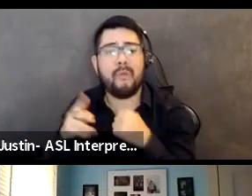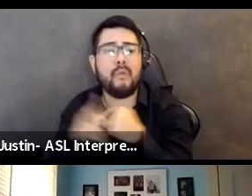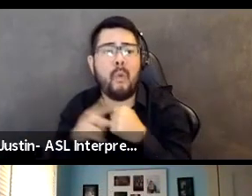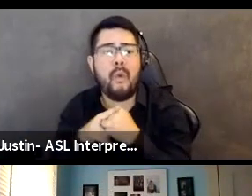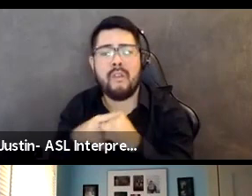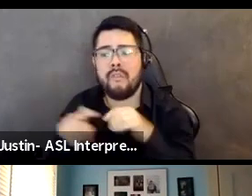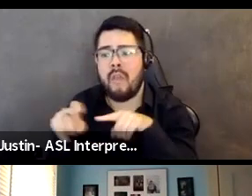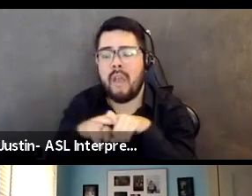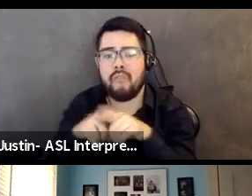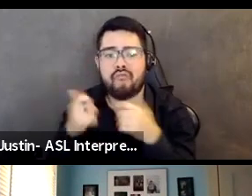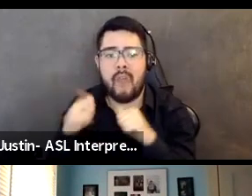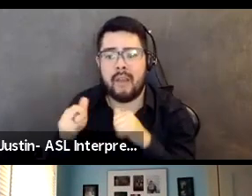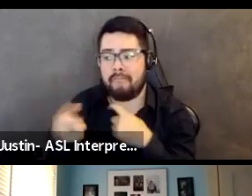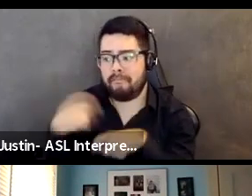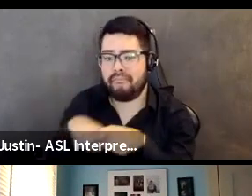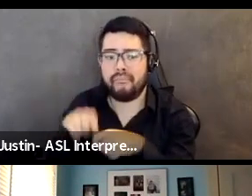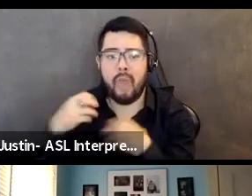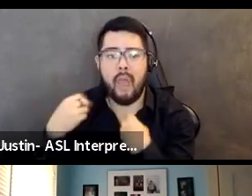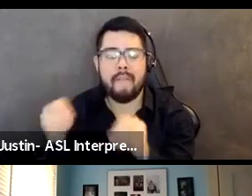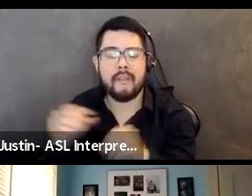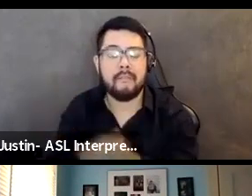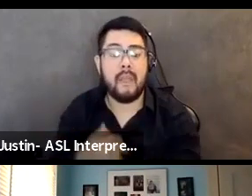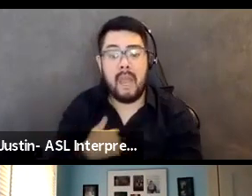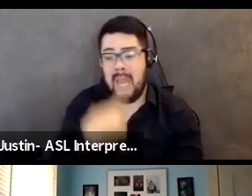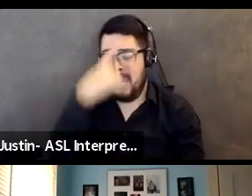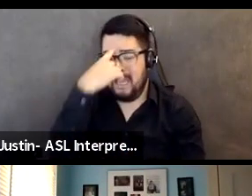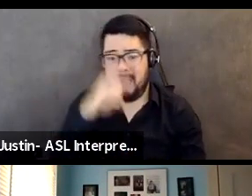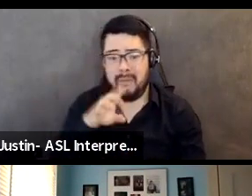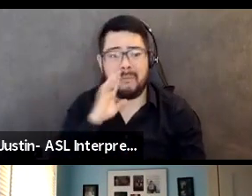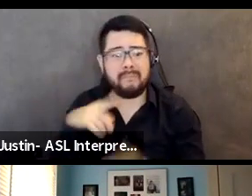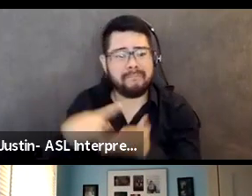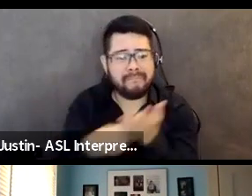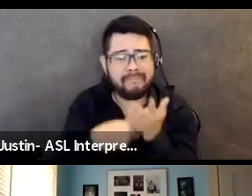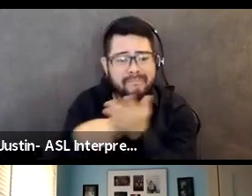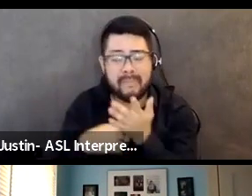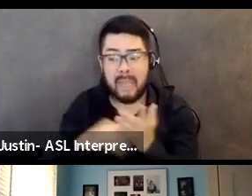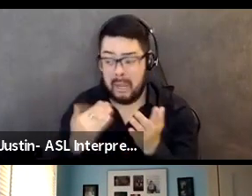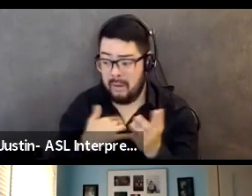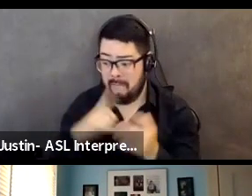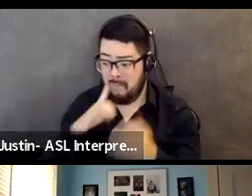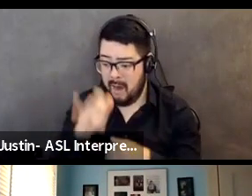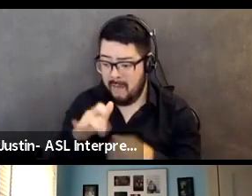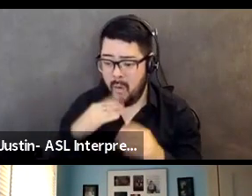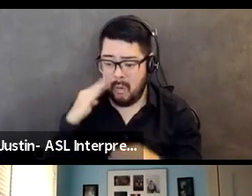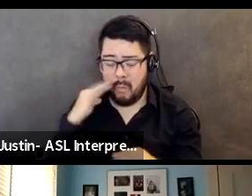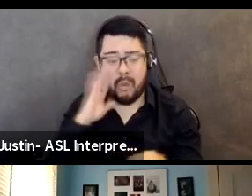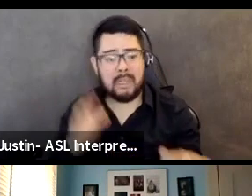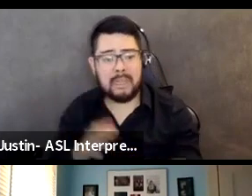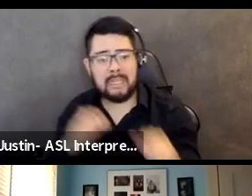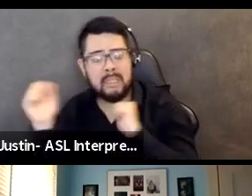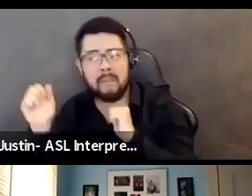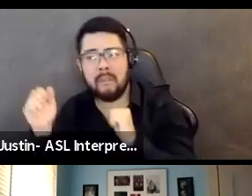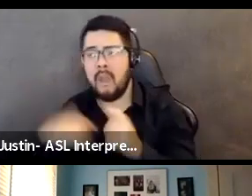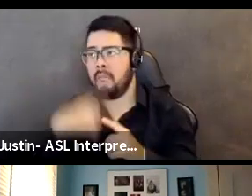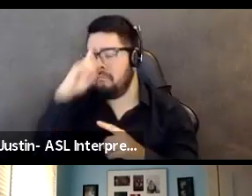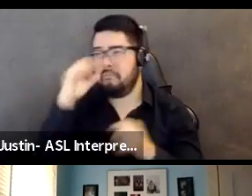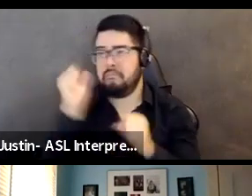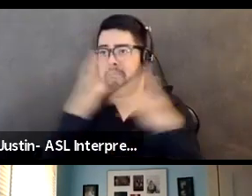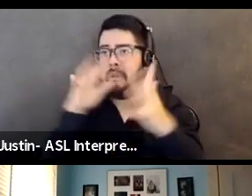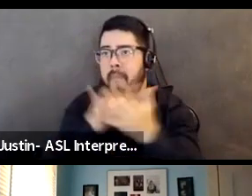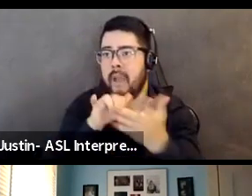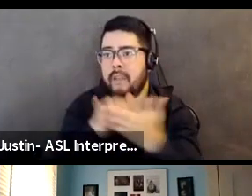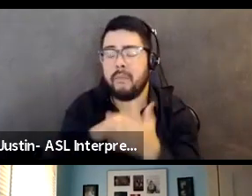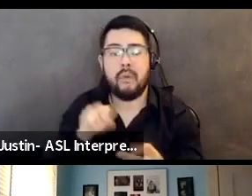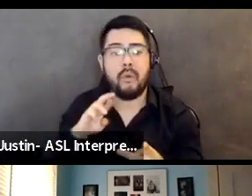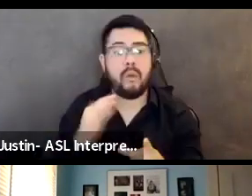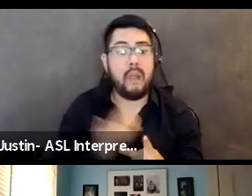offices i never thought i'd be having serious discussions about leaving our forever home or hearing our neighbors and friends start taking action